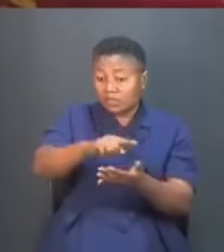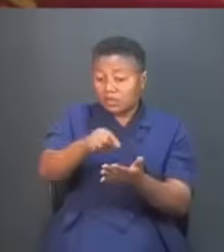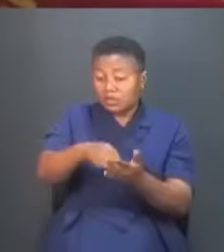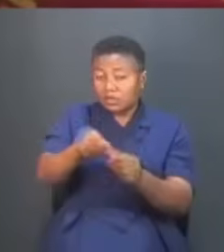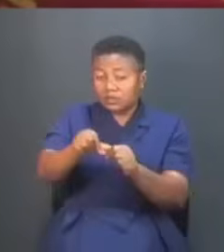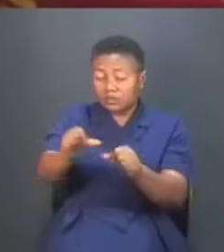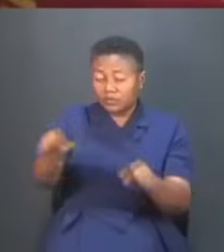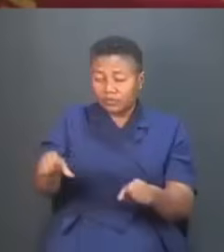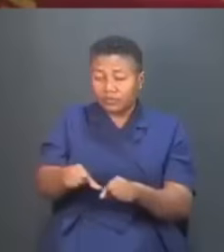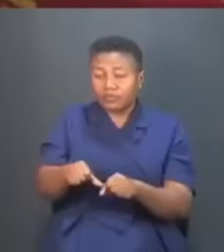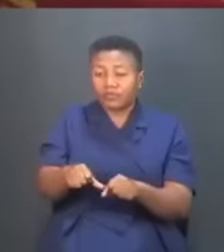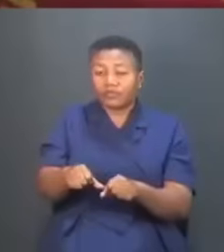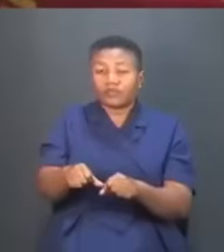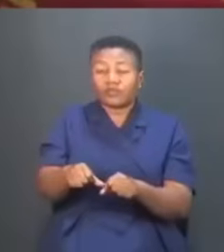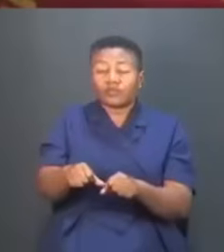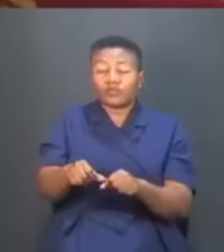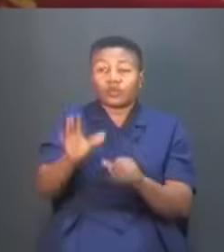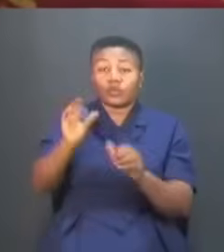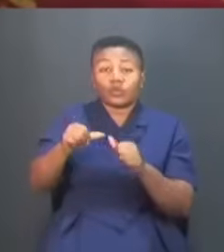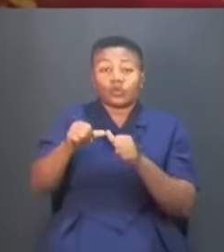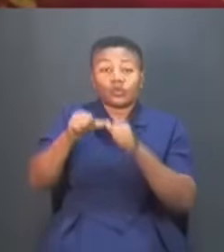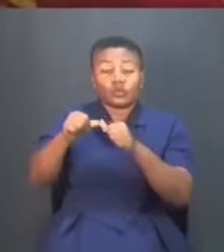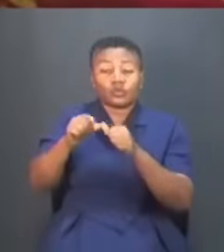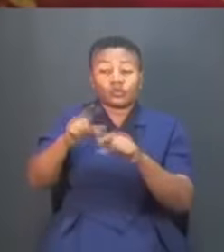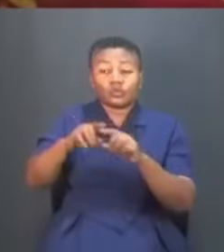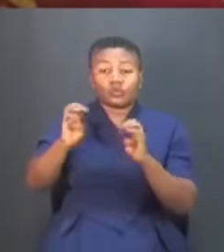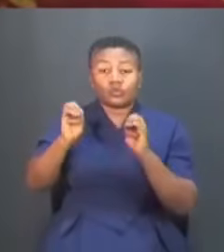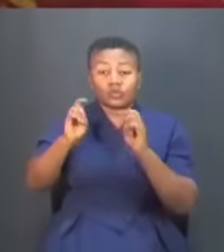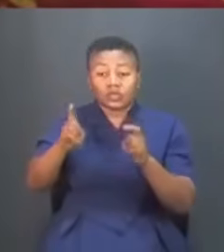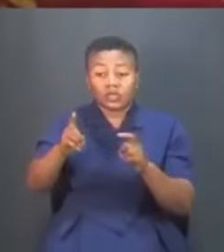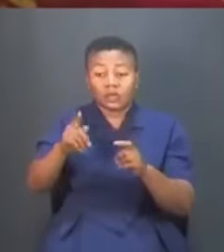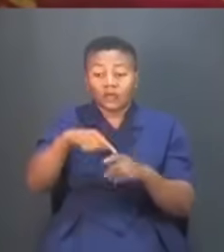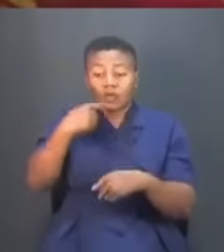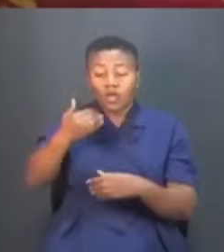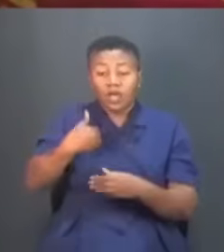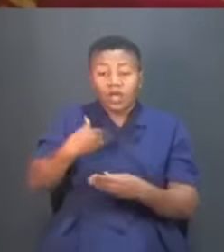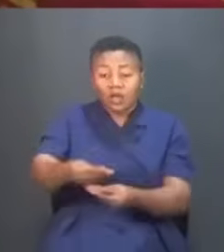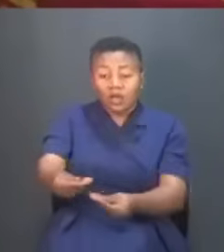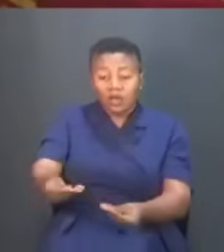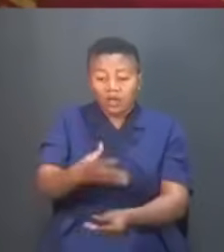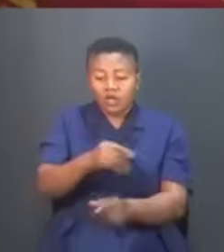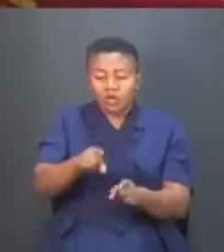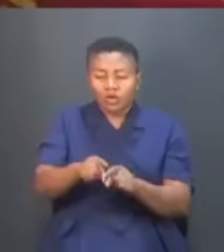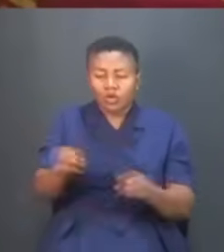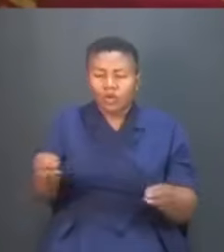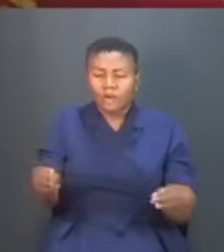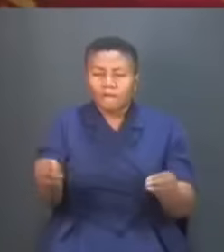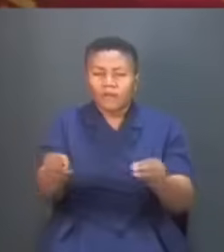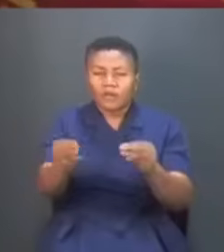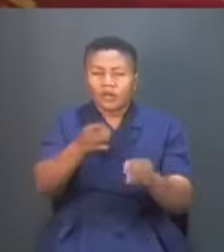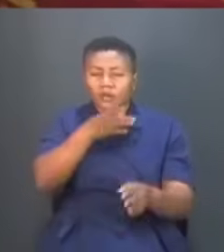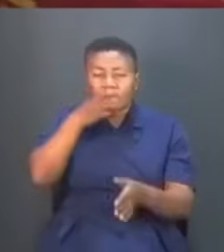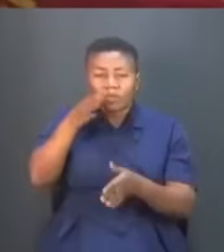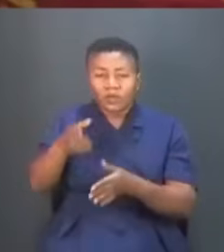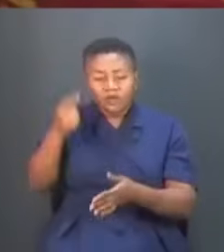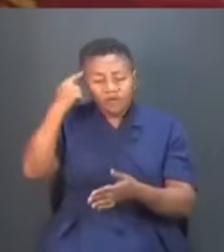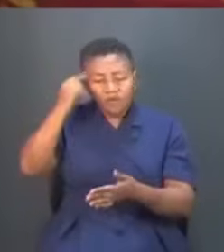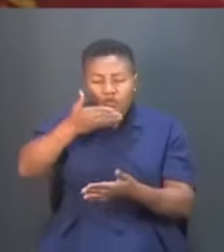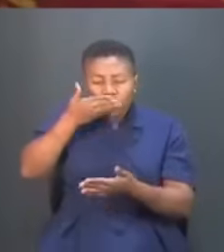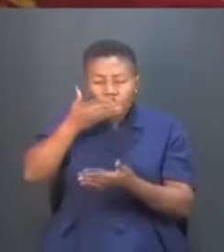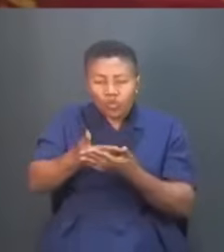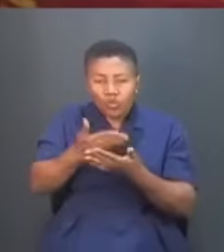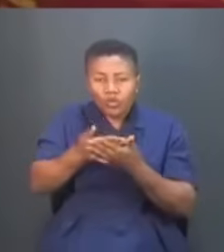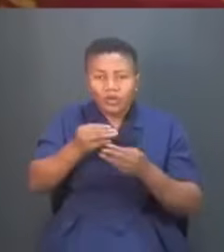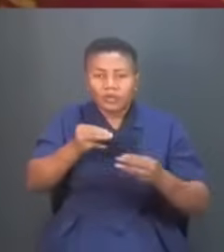Irrigation Development Authority will continue to educate landowners and mobilize farmers for the effective management